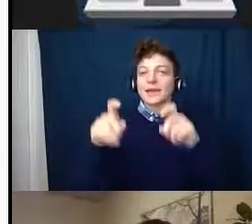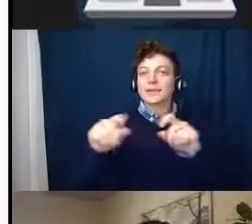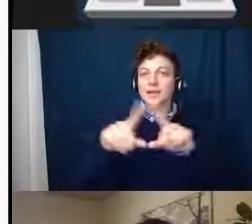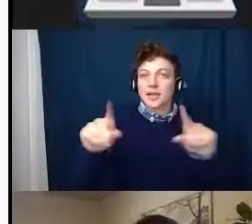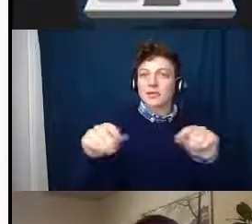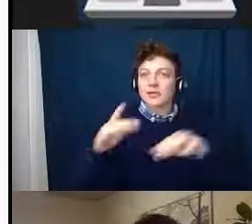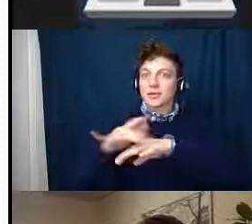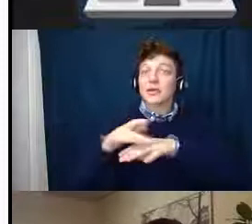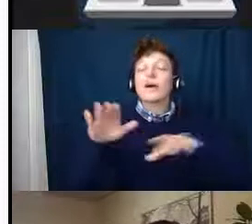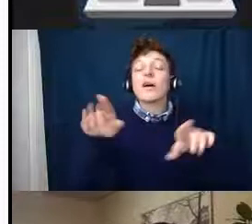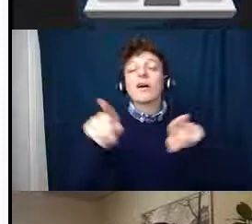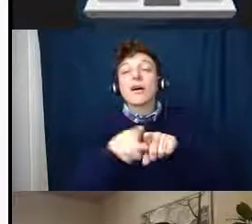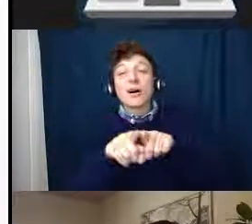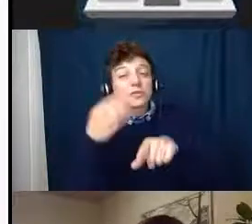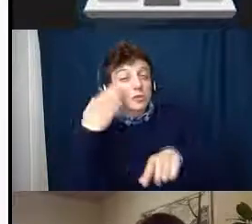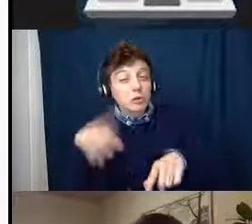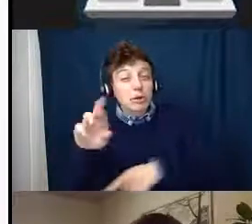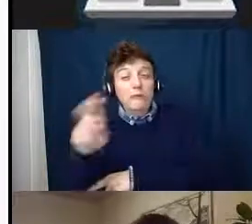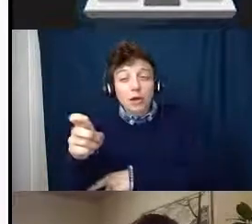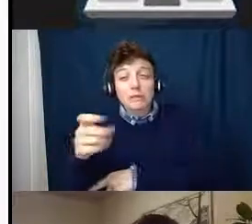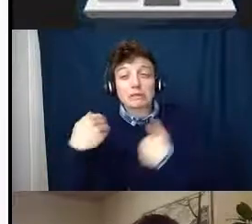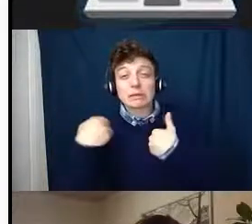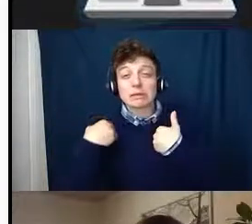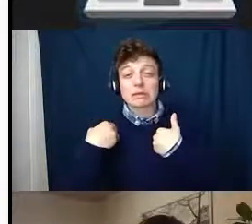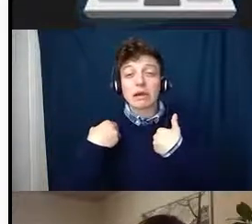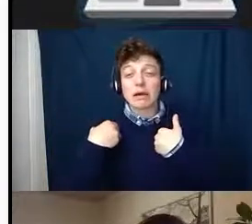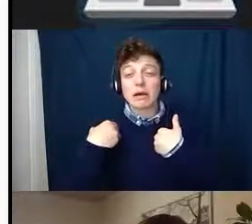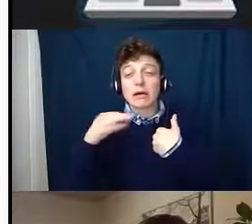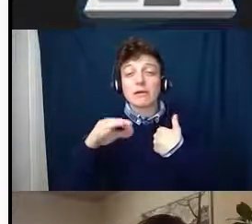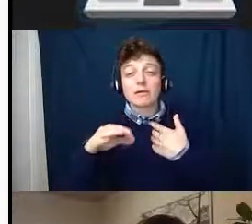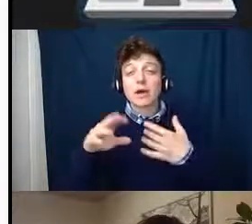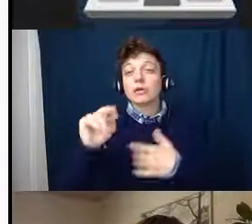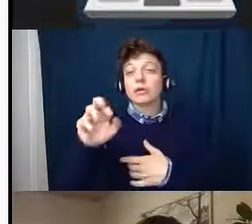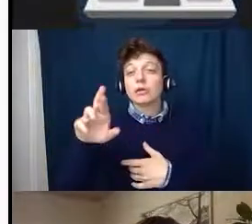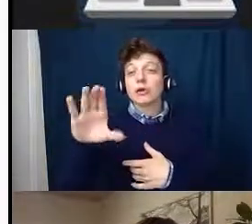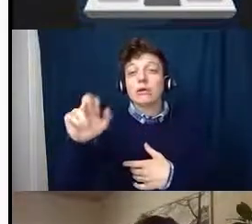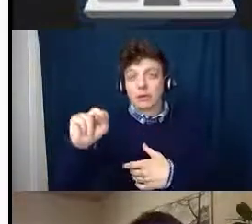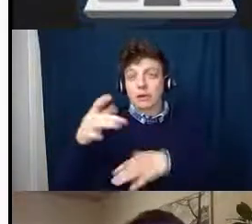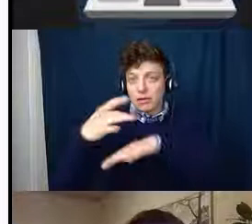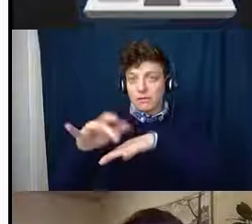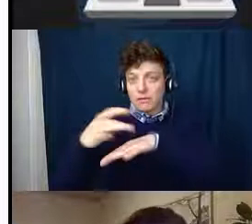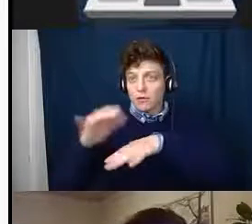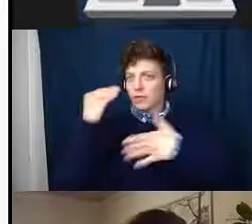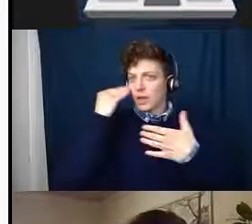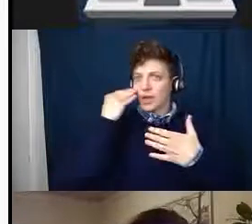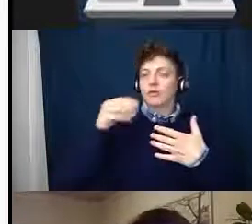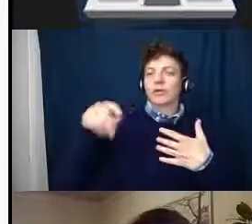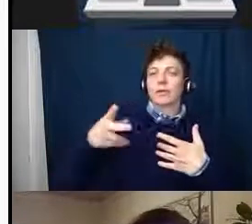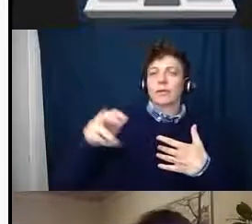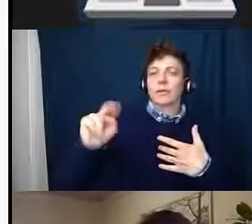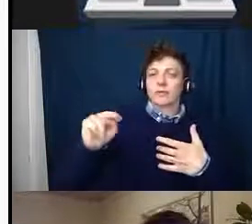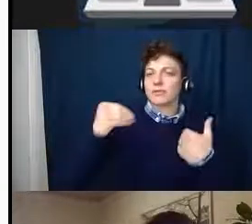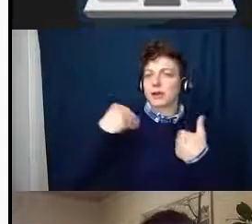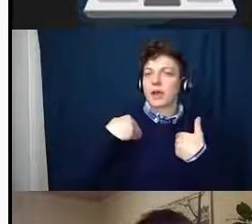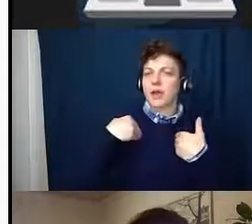at pharmacies. There should be a standing order, so you should be able to, there is a standing order in Pennsylvania. And so